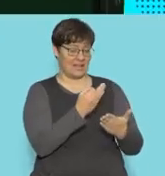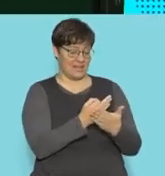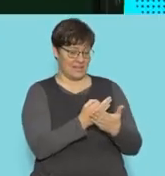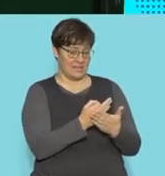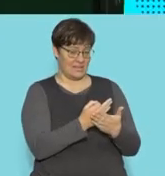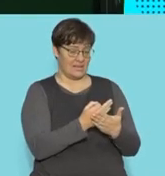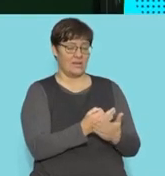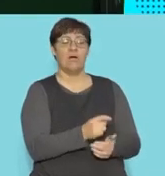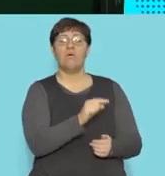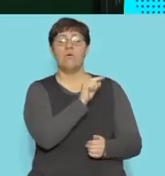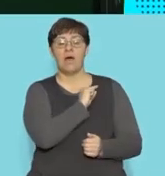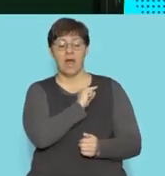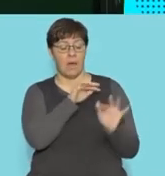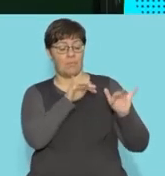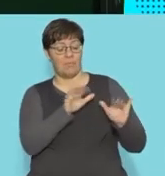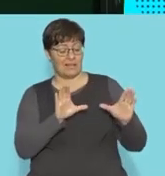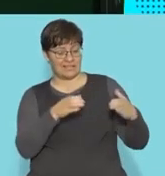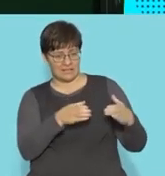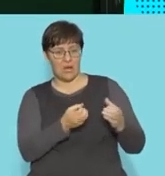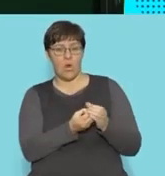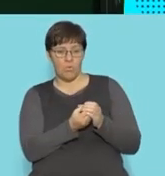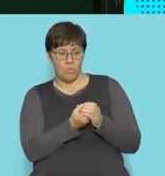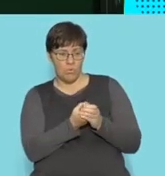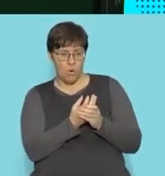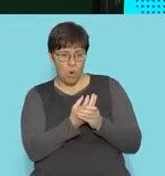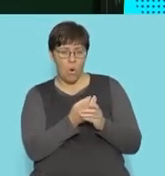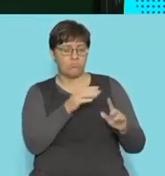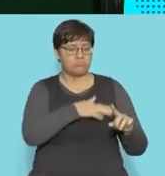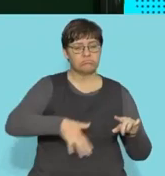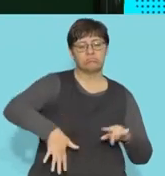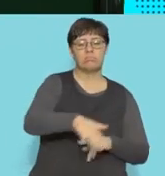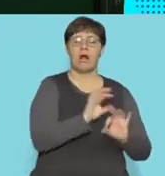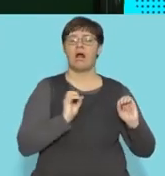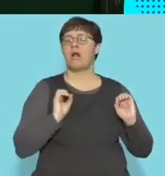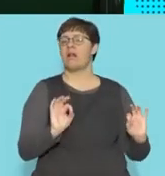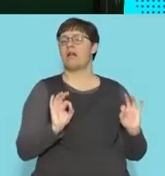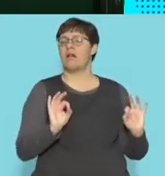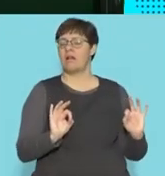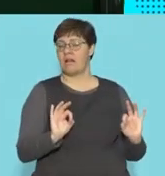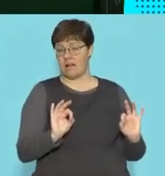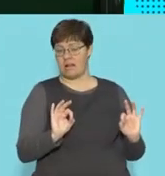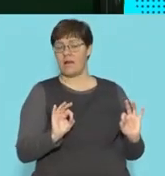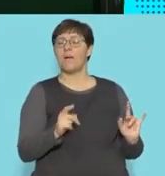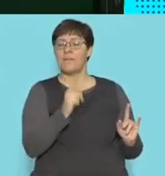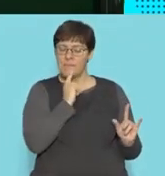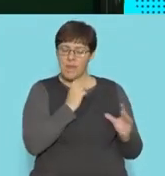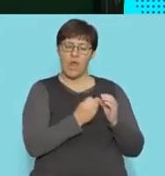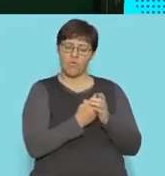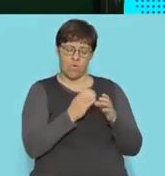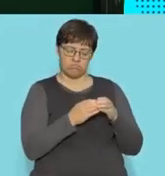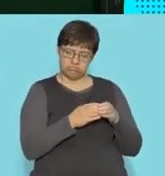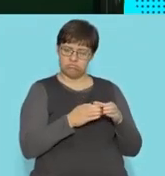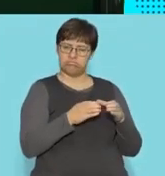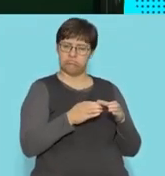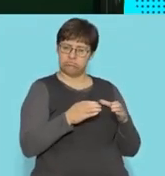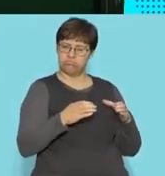factors, which means that the population is growing in ideal conditions and therefore it just continues